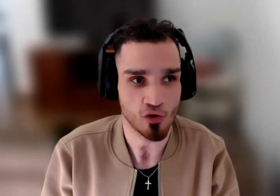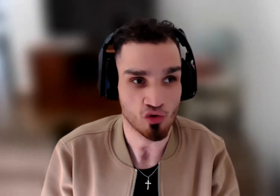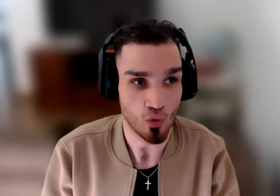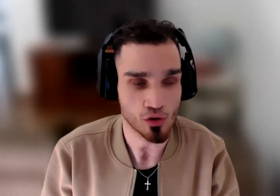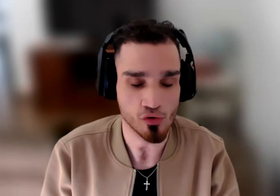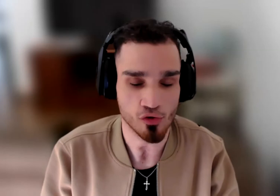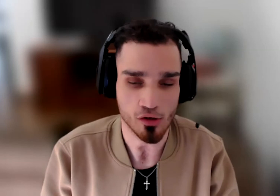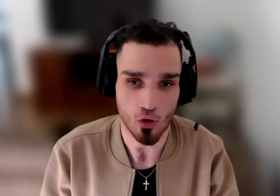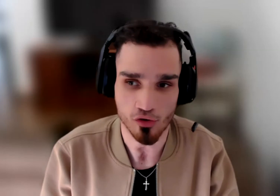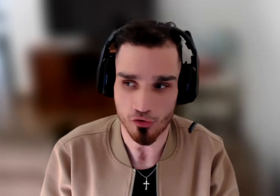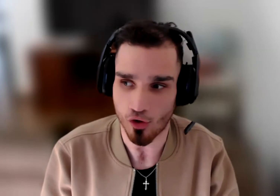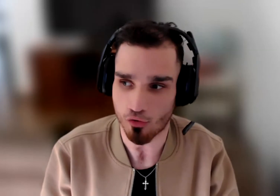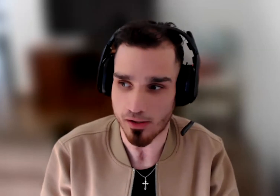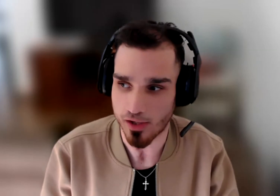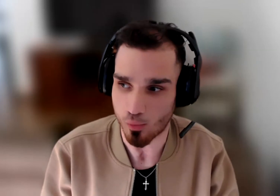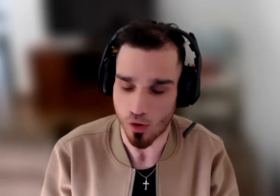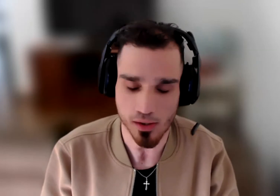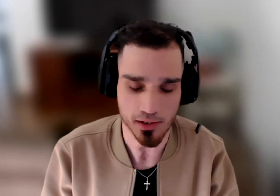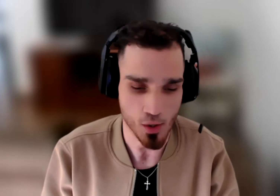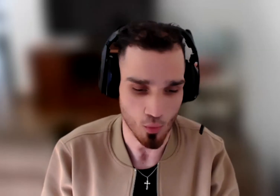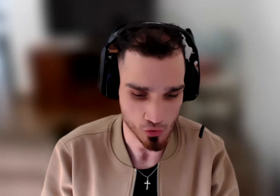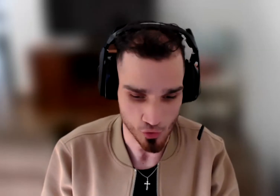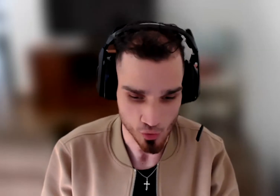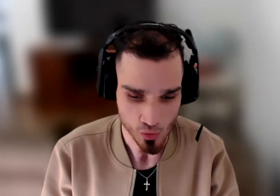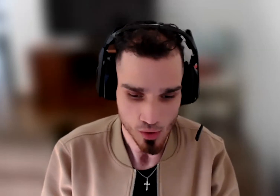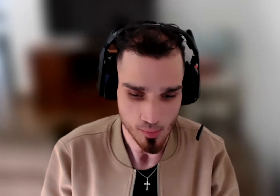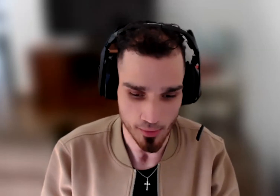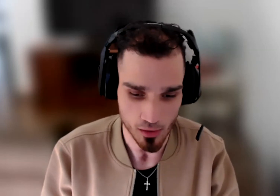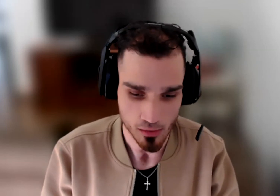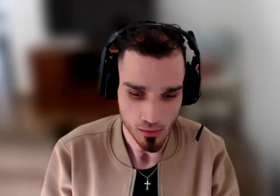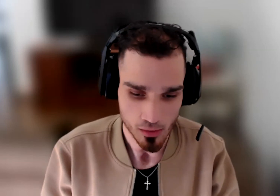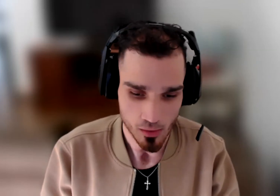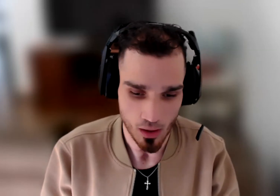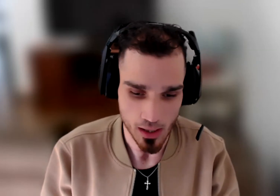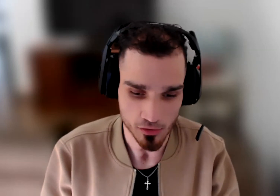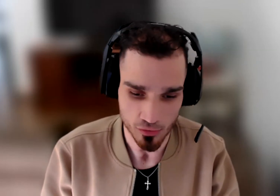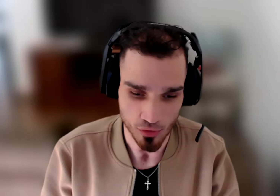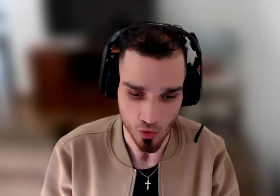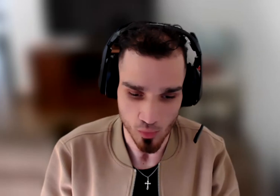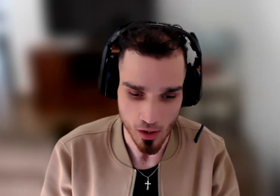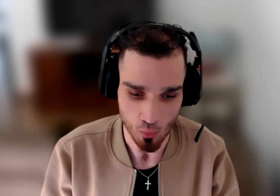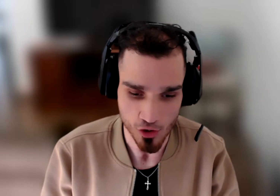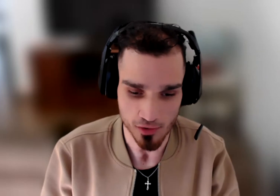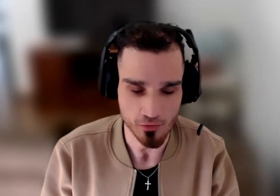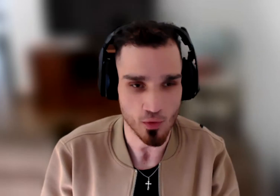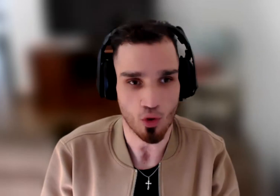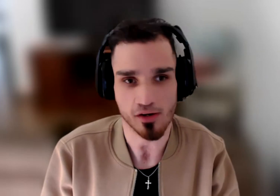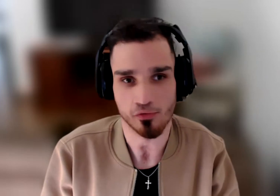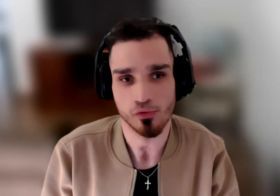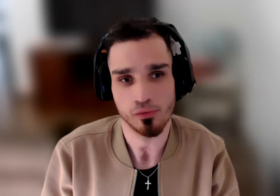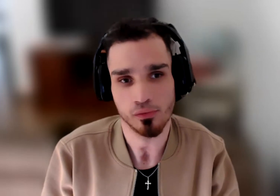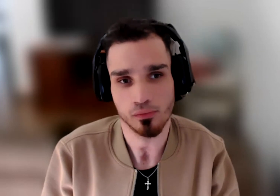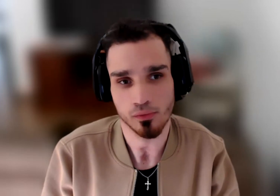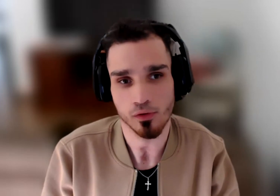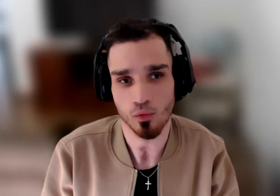My social workers and psychologists turned around and said, we're not going to tell you what to do, but we don't want you to live with the what